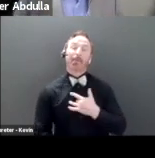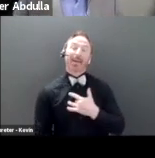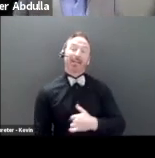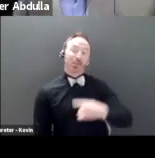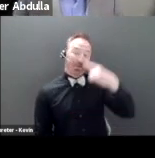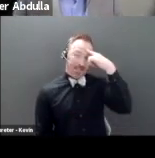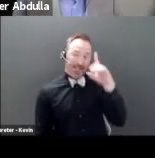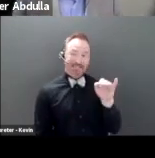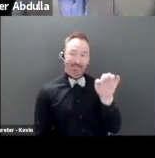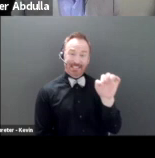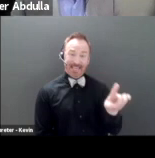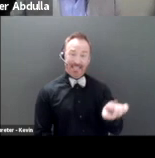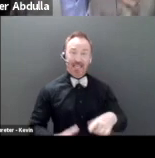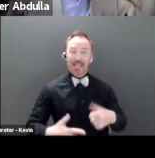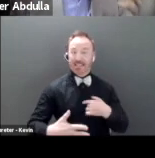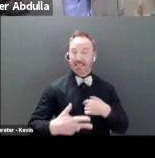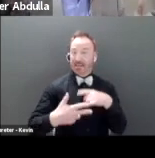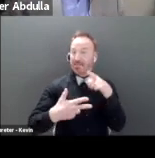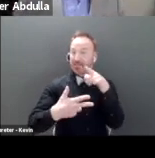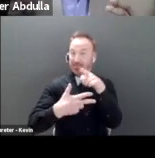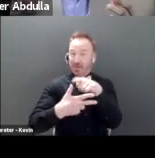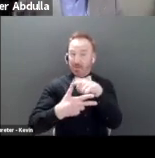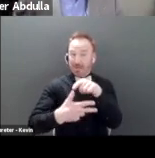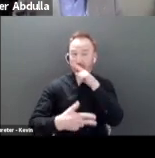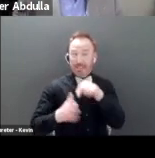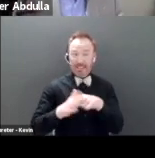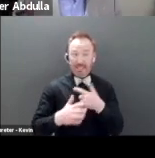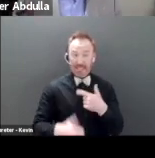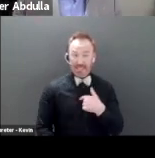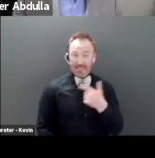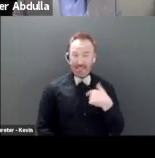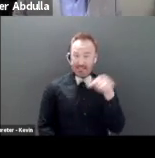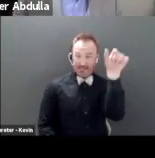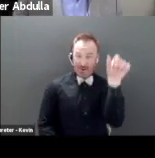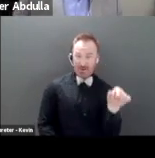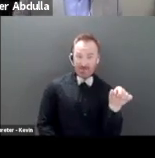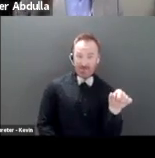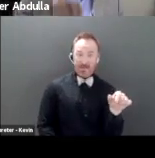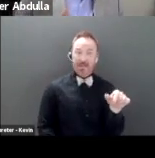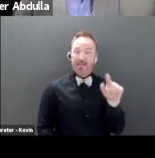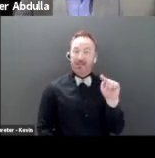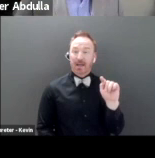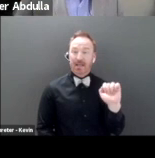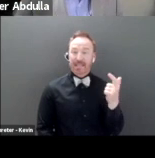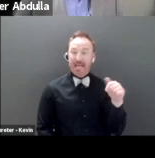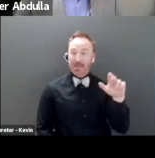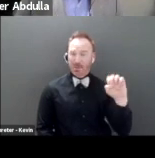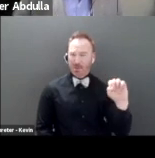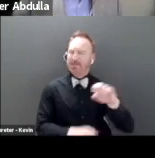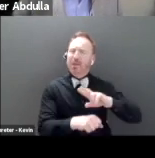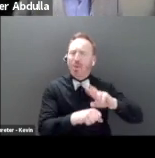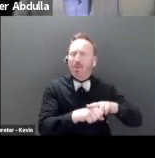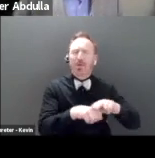kind in this row, and that's just a taxable or a normal dividend. Again, I've used the rates applicable for